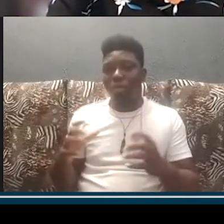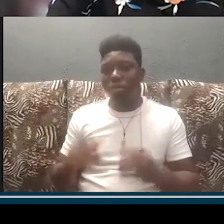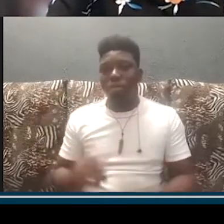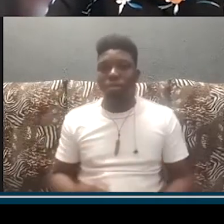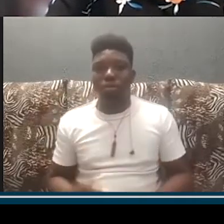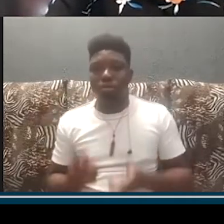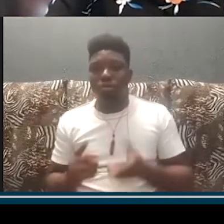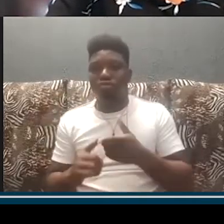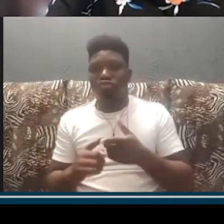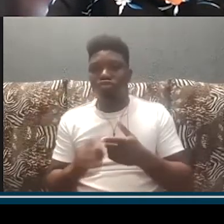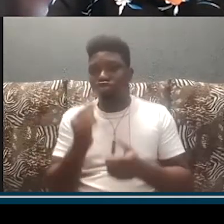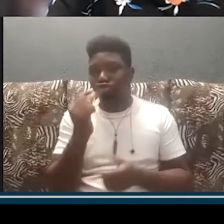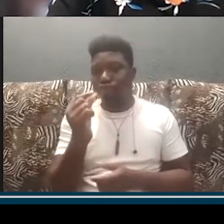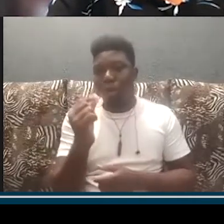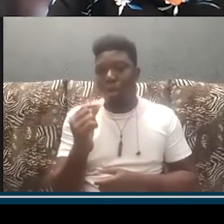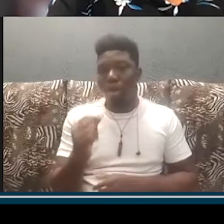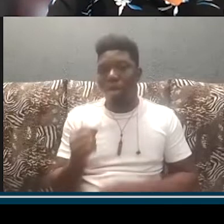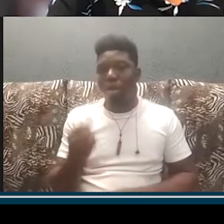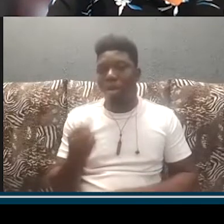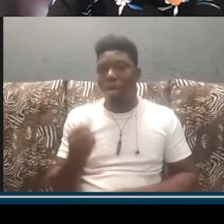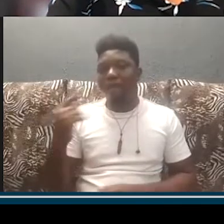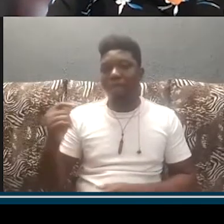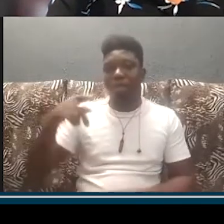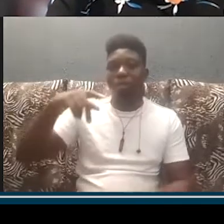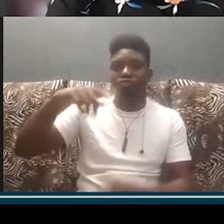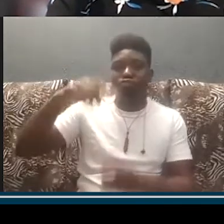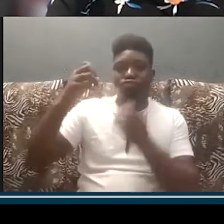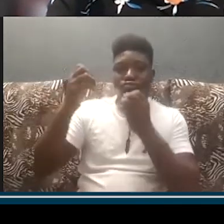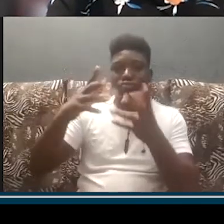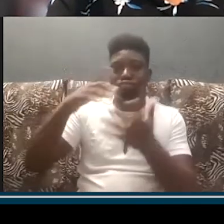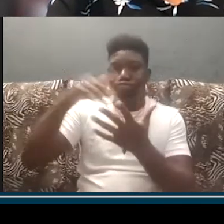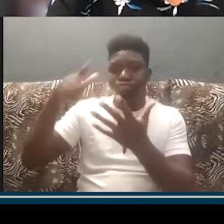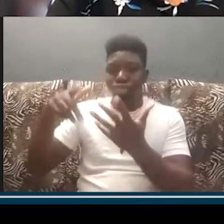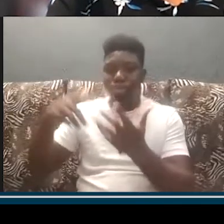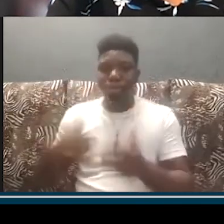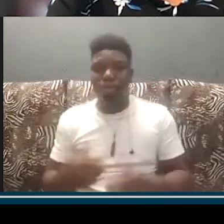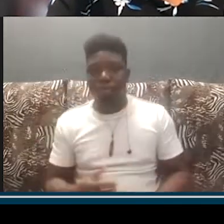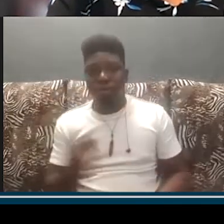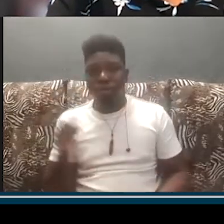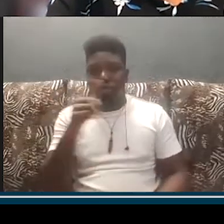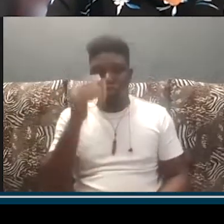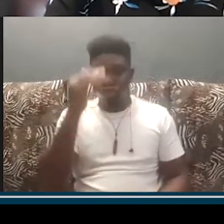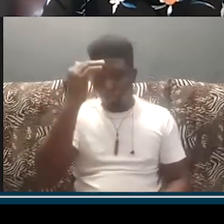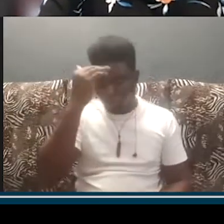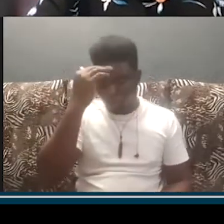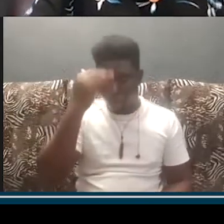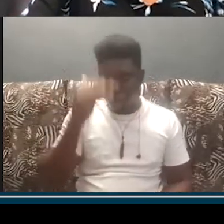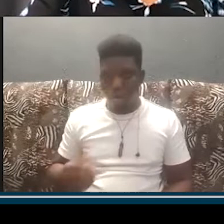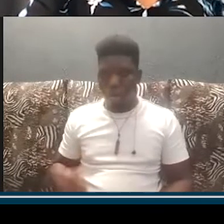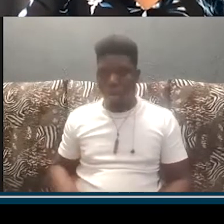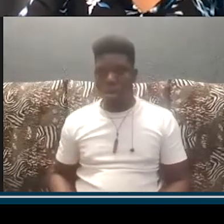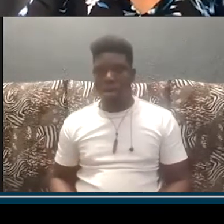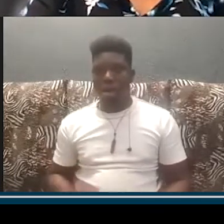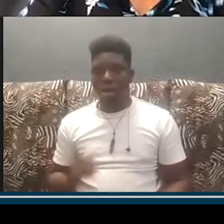the population. Often the expectation is you have no neurodiversity, you wouldn't have children, you